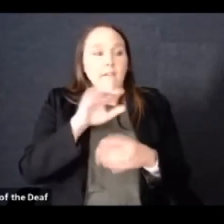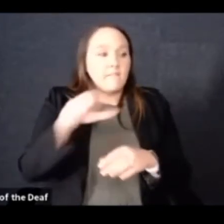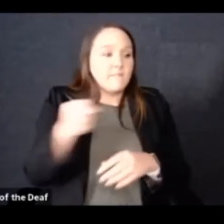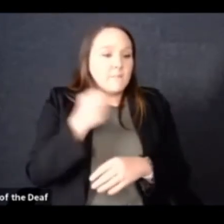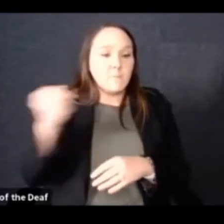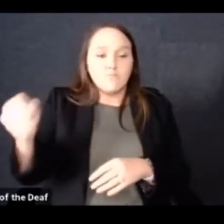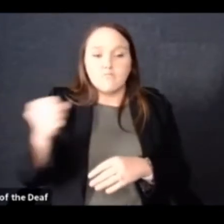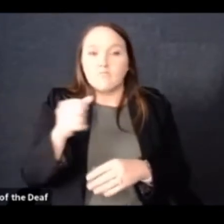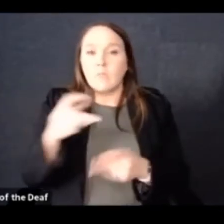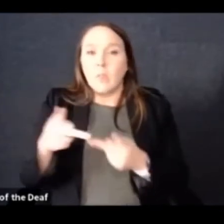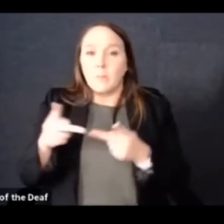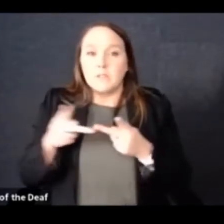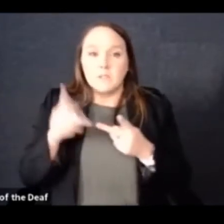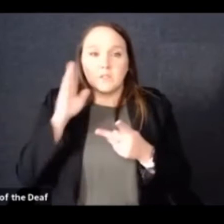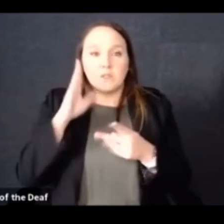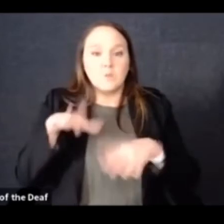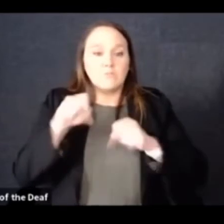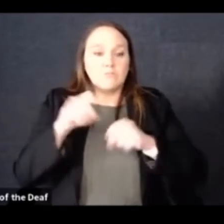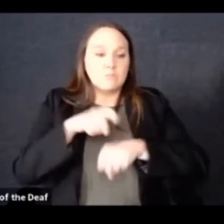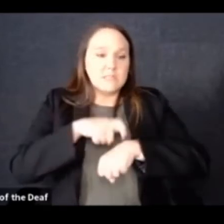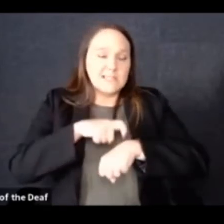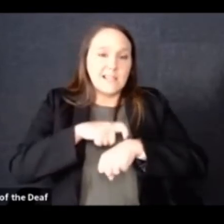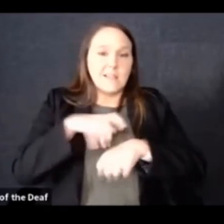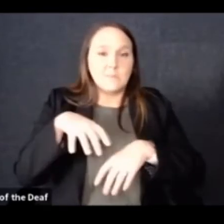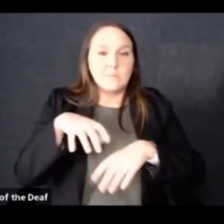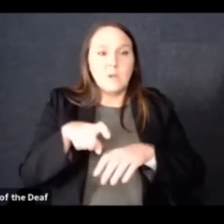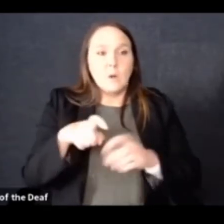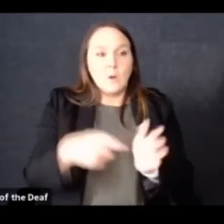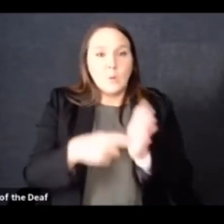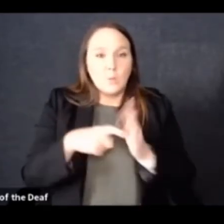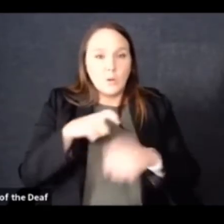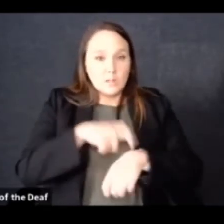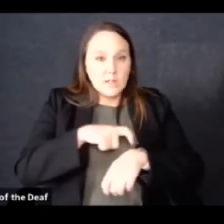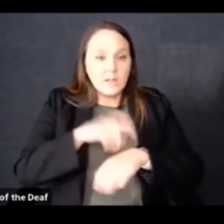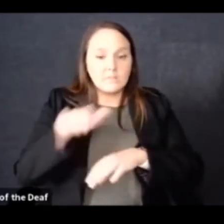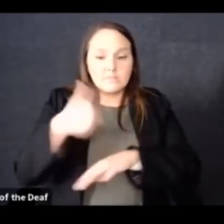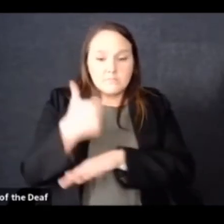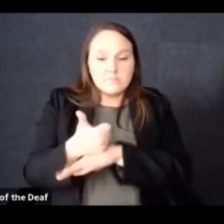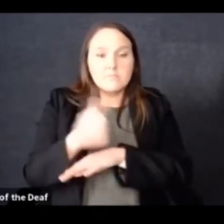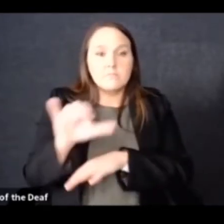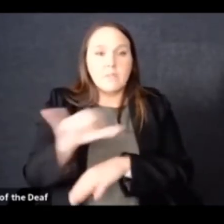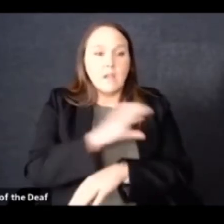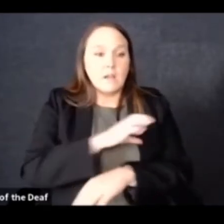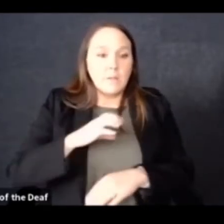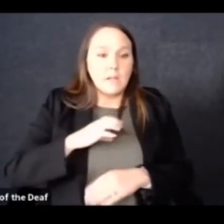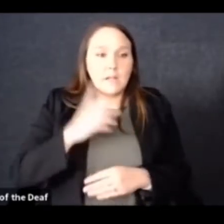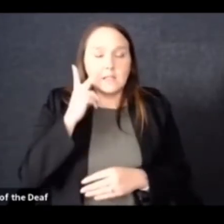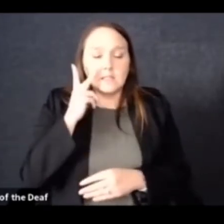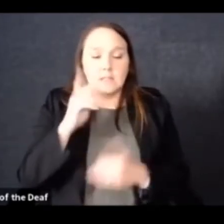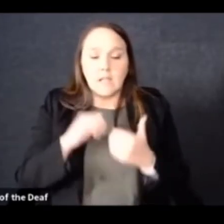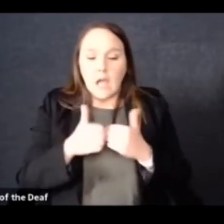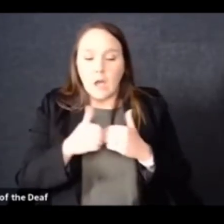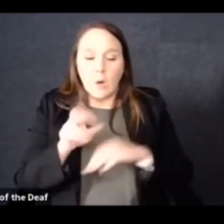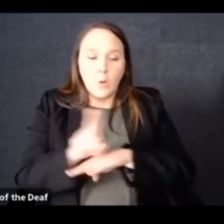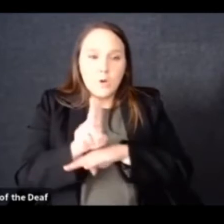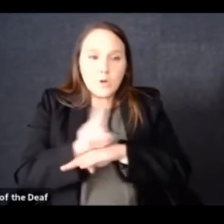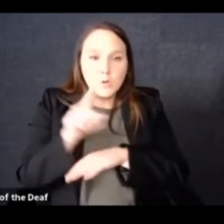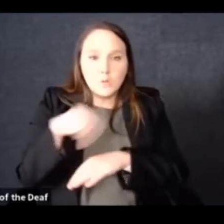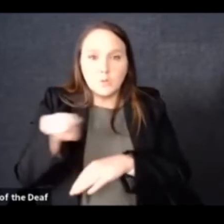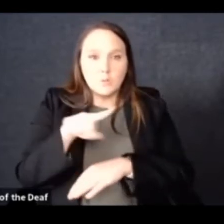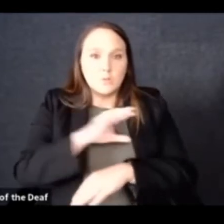it'll take some time to stand that committee up. And we'll just have to see how the commission and the mayor want to use that committee and how they'll interact